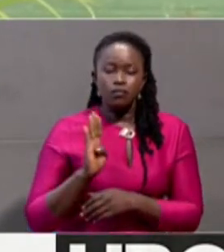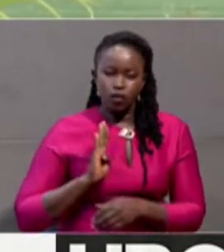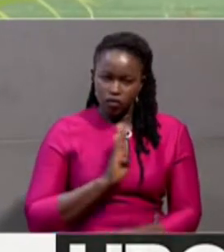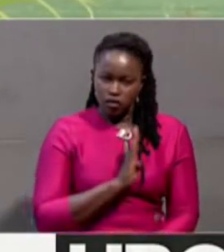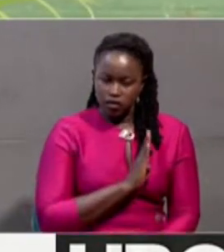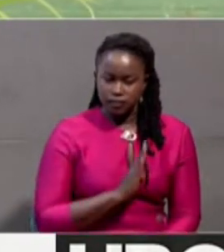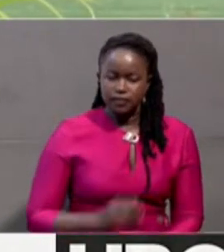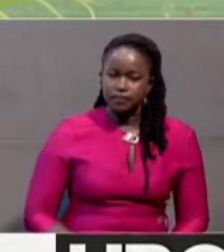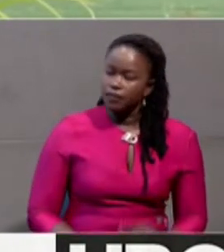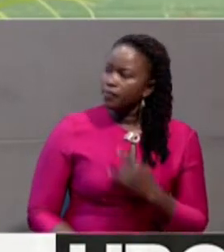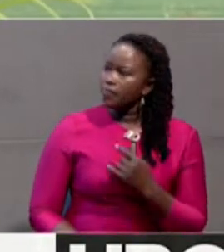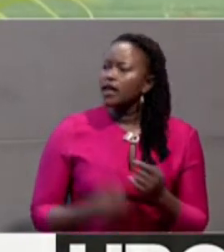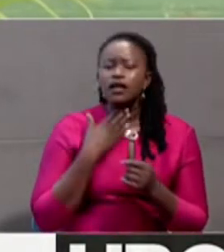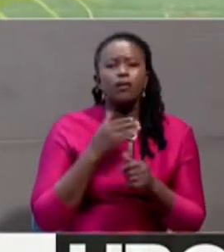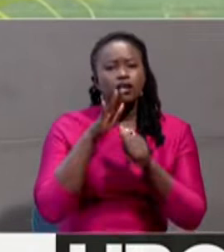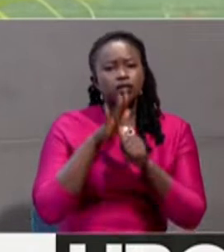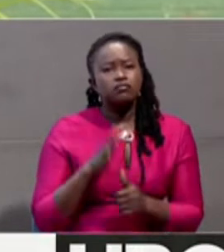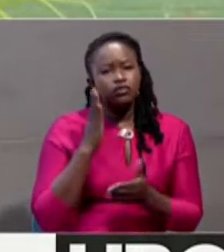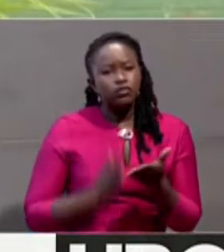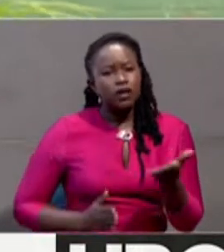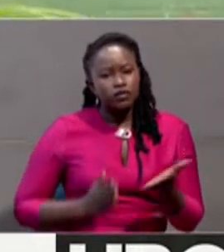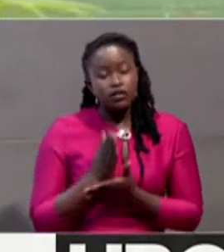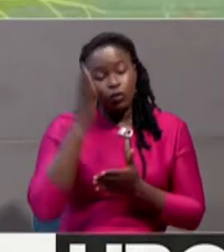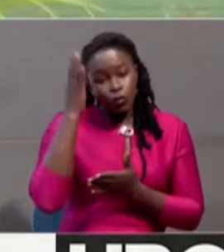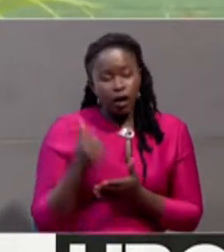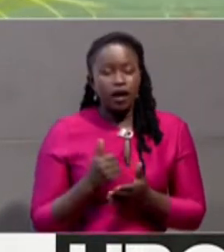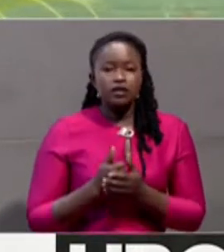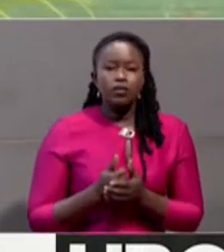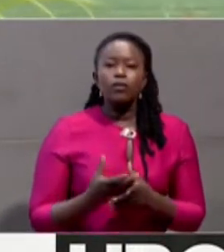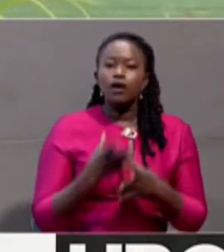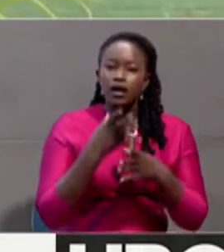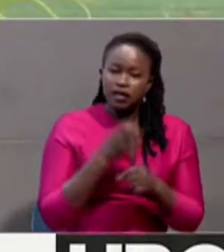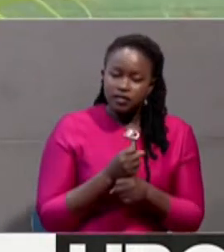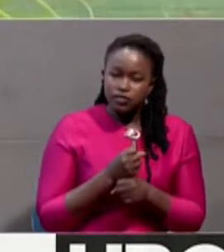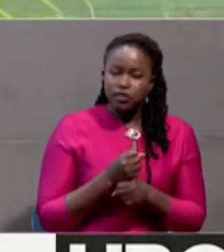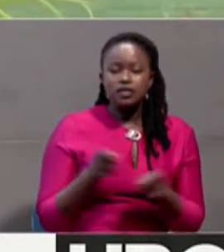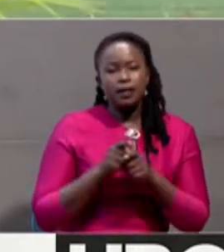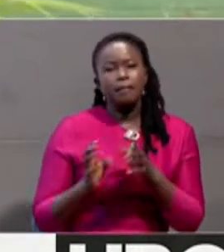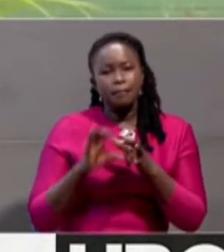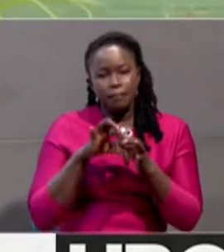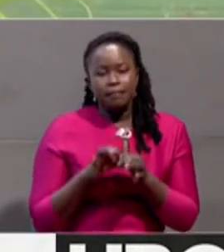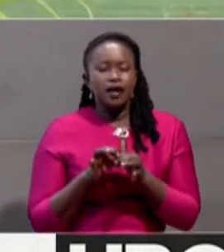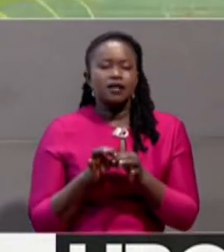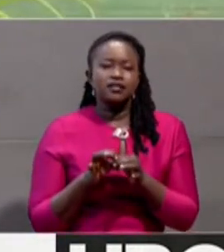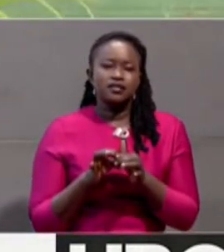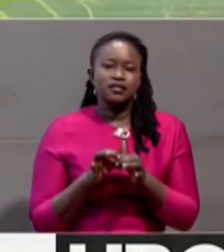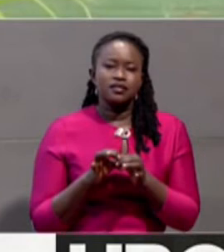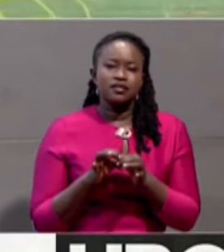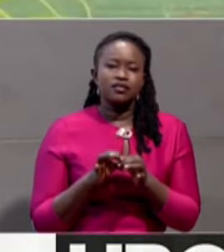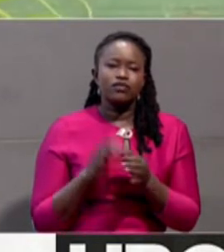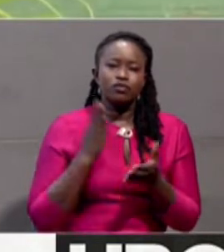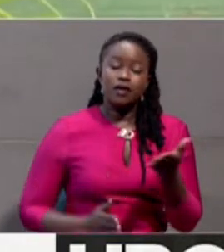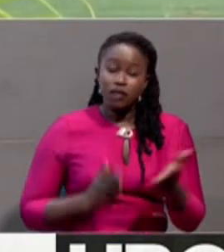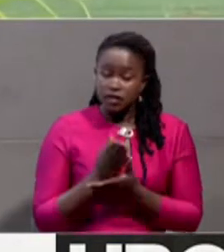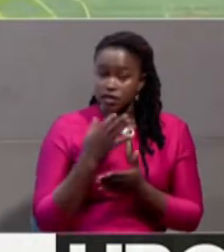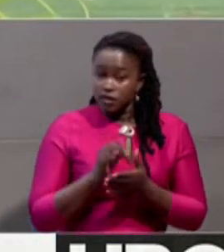amounted to infringement of human rights, because civic organizations is part of our human rights, our right to associate. Now, when you wake up